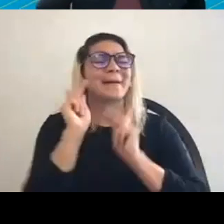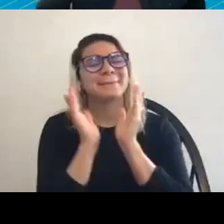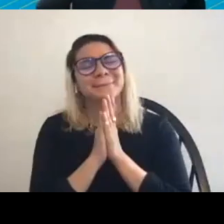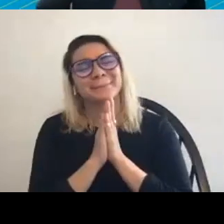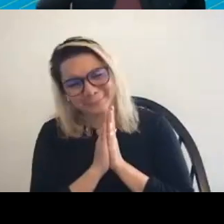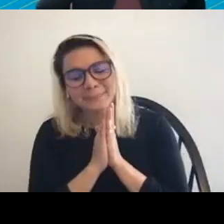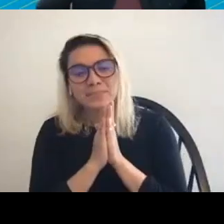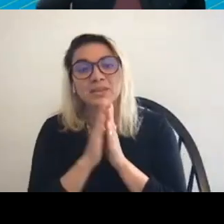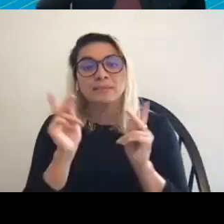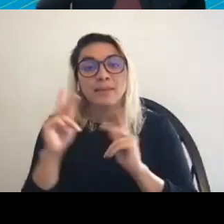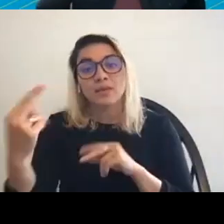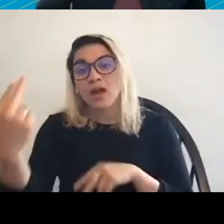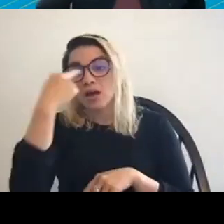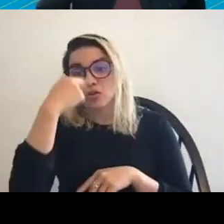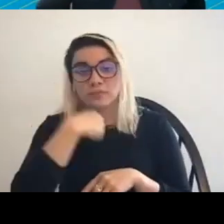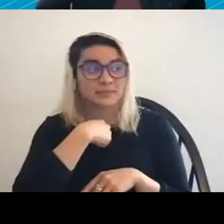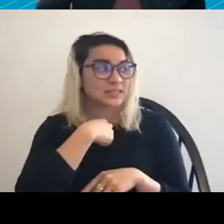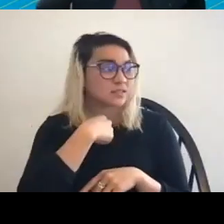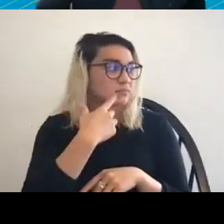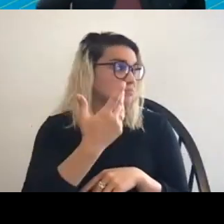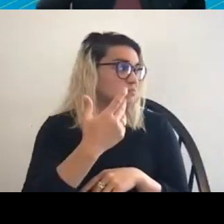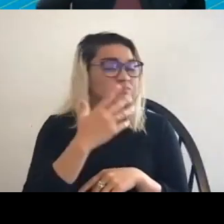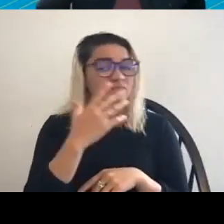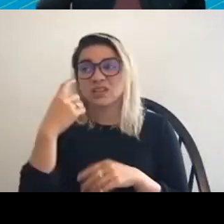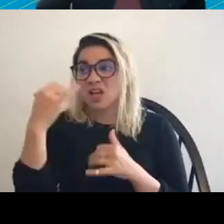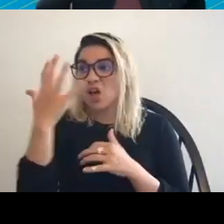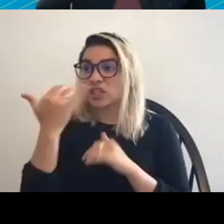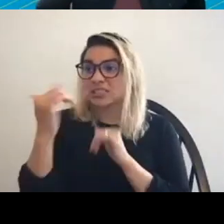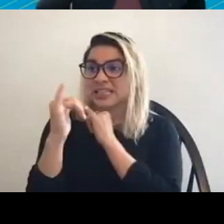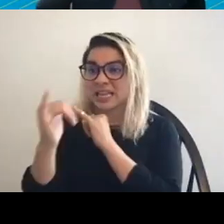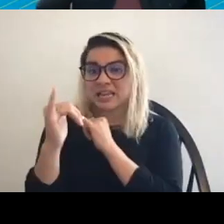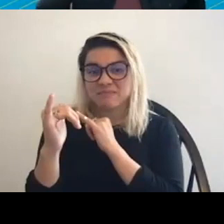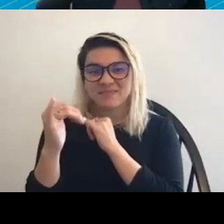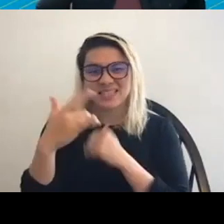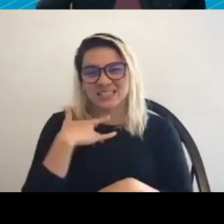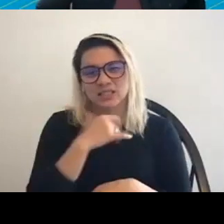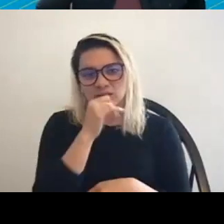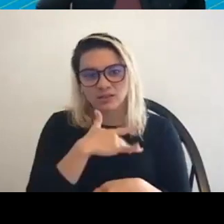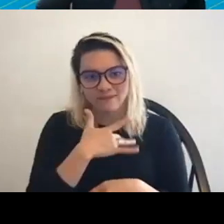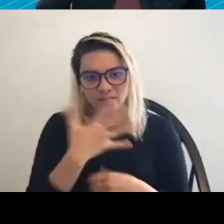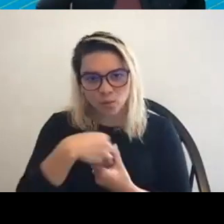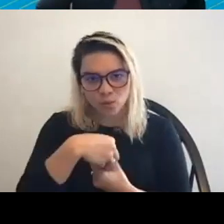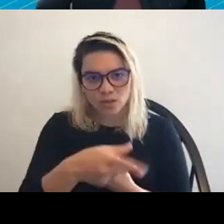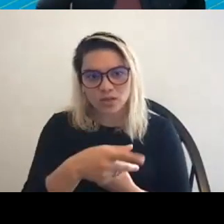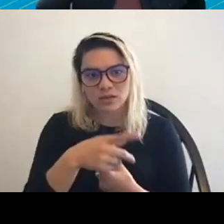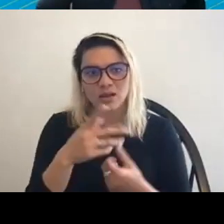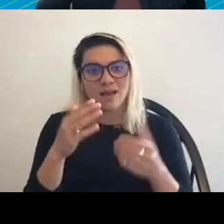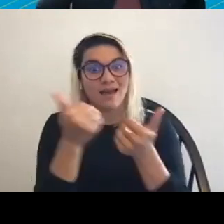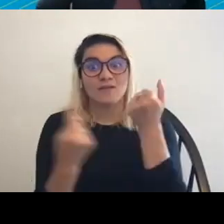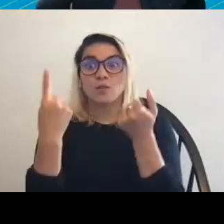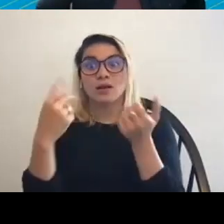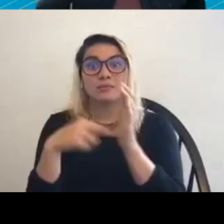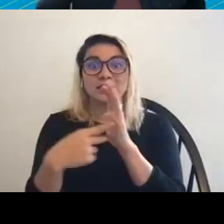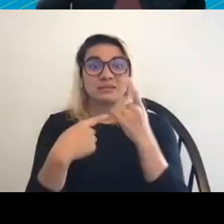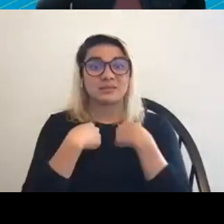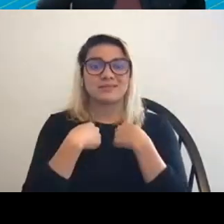the same gender as I do, will not feel like they're included in that. That is just and that is true, even